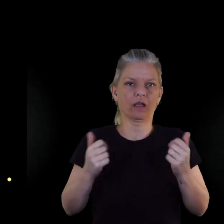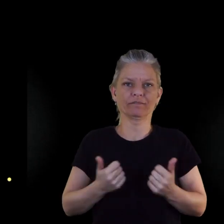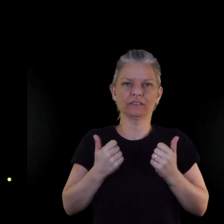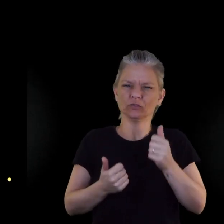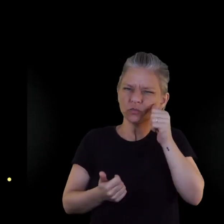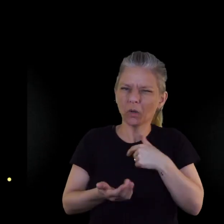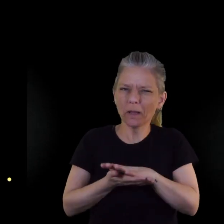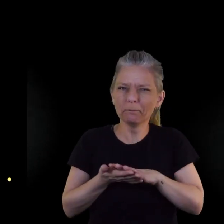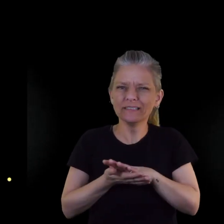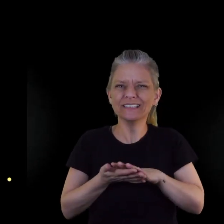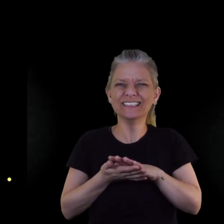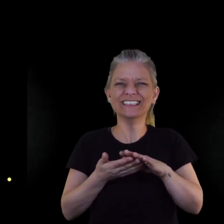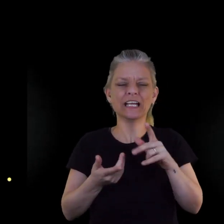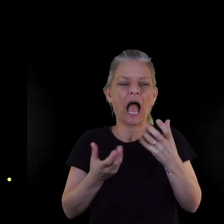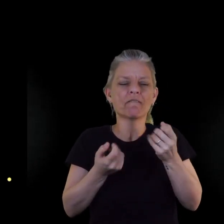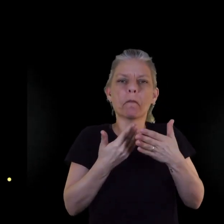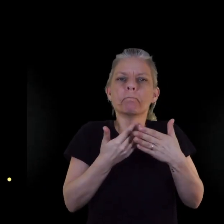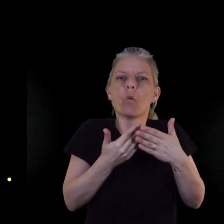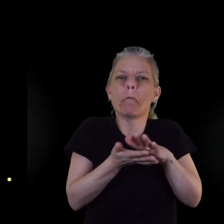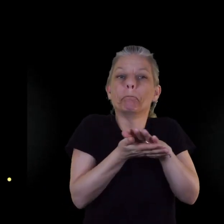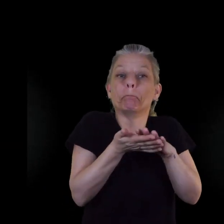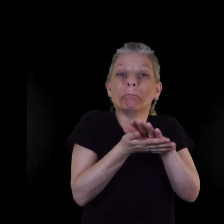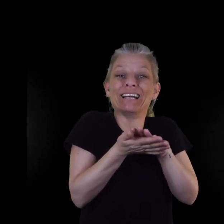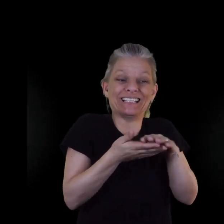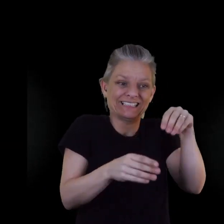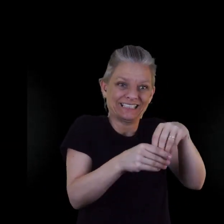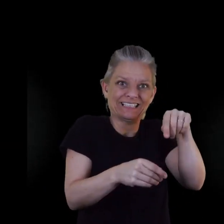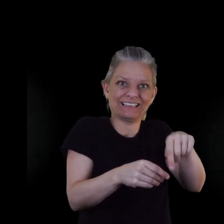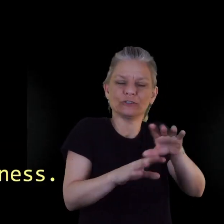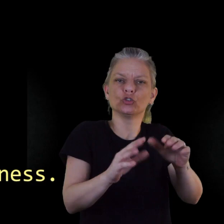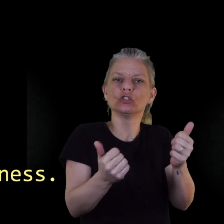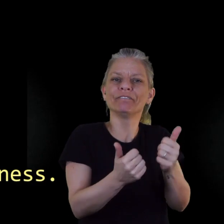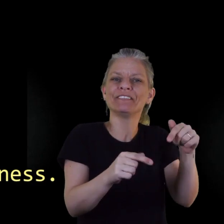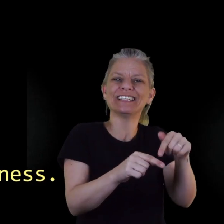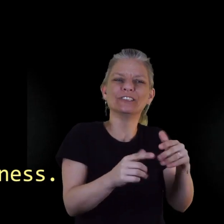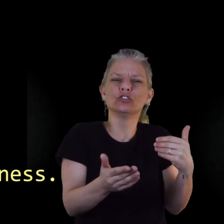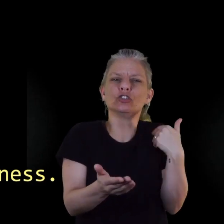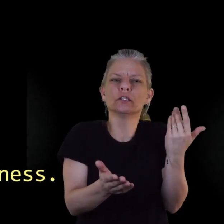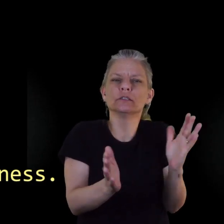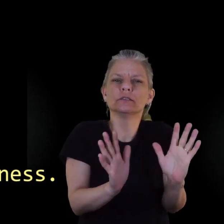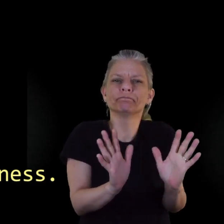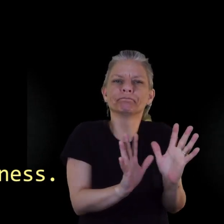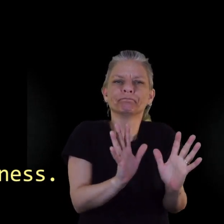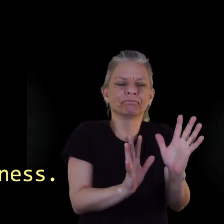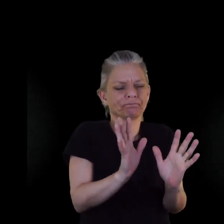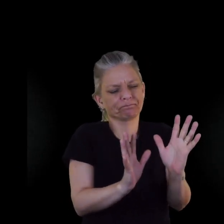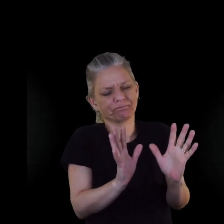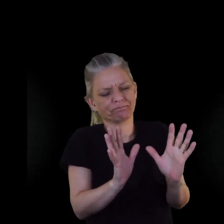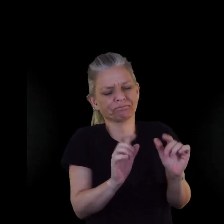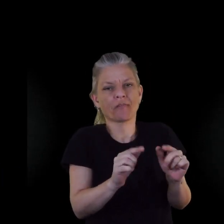it has more meaning as an unfinished piece that just, I don't know, basks in its